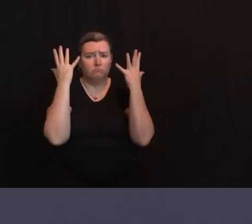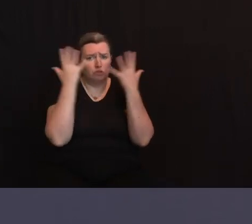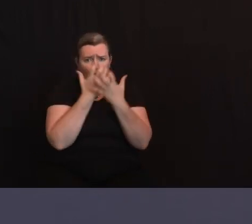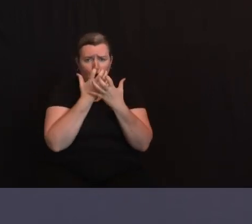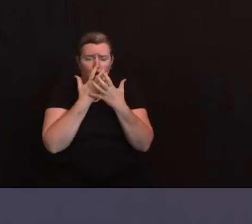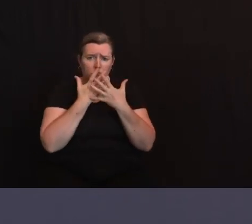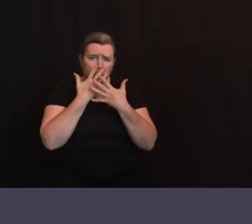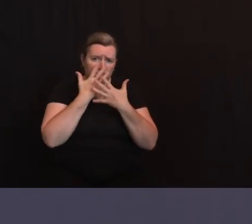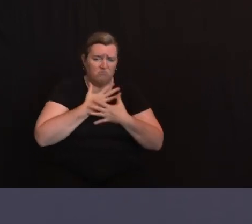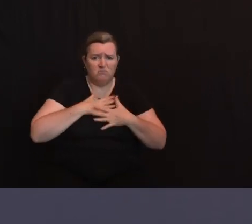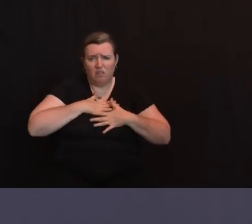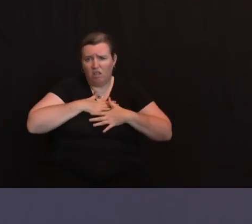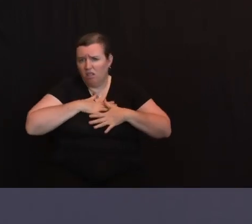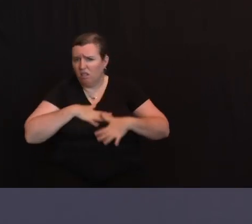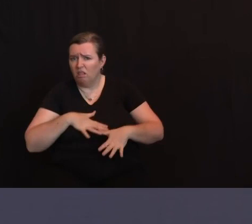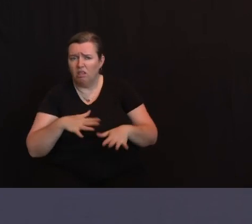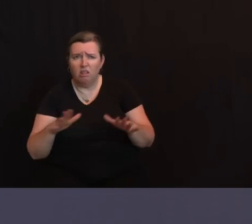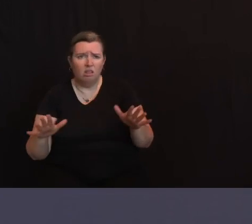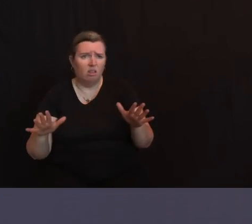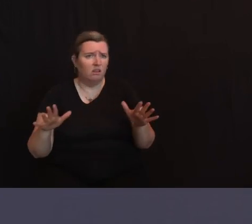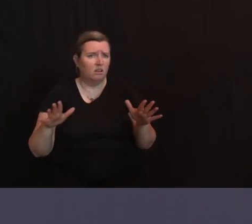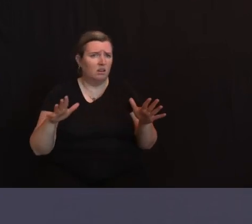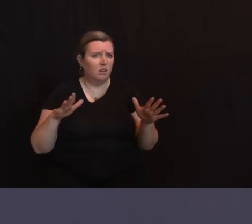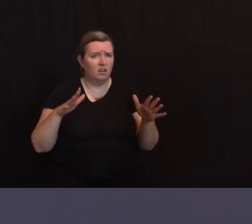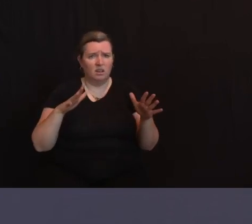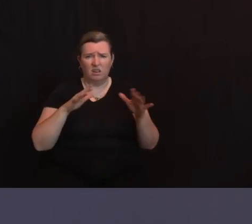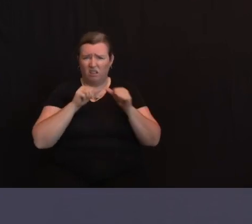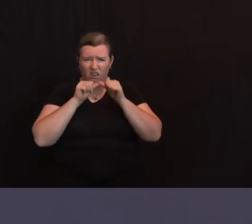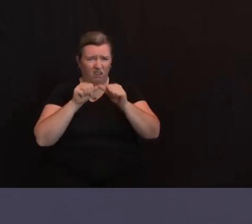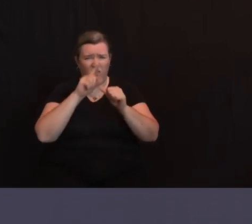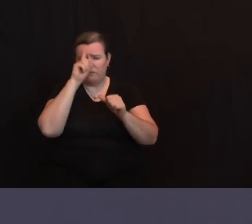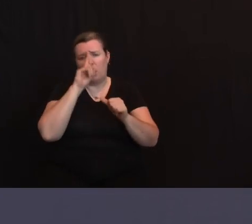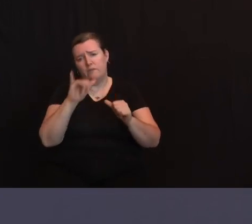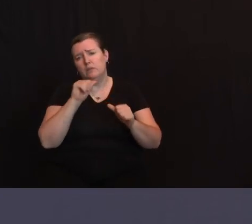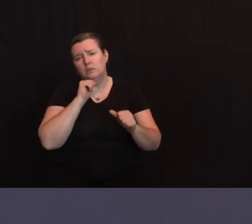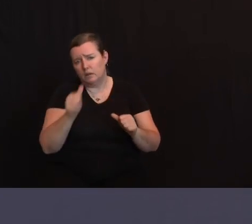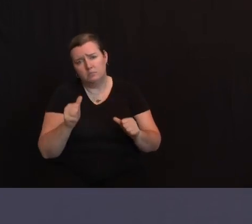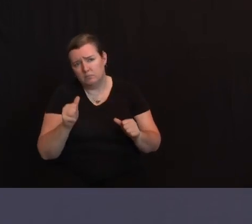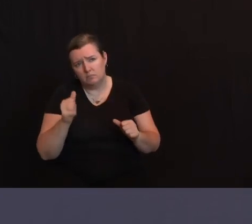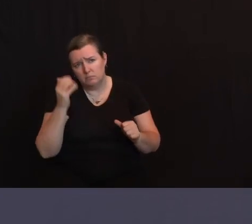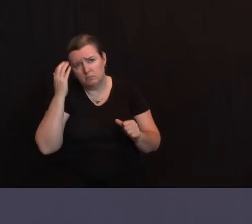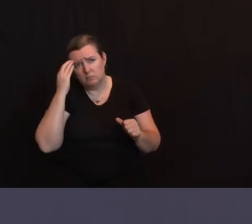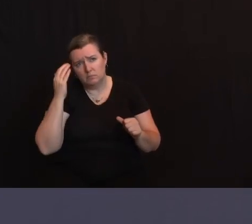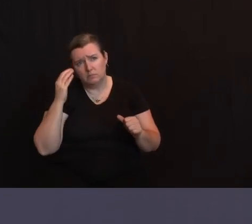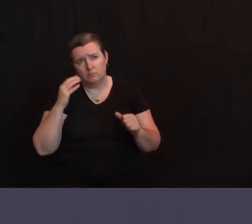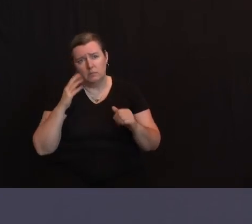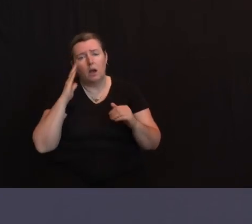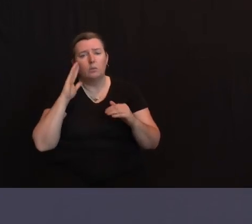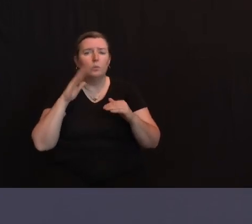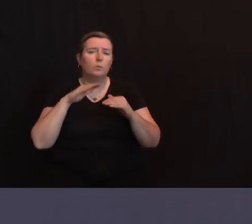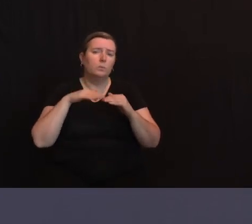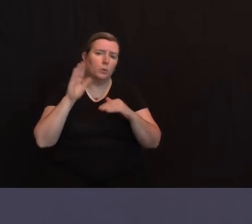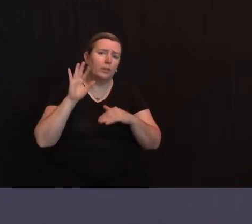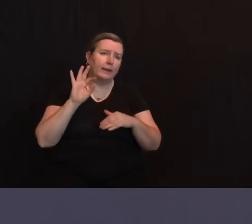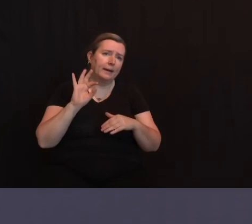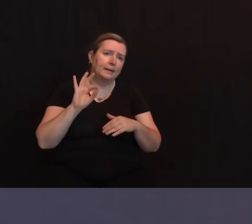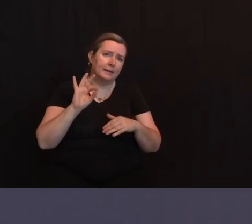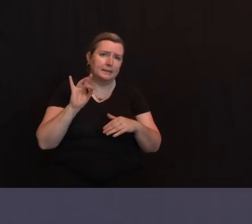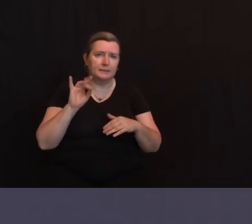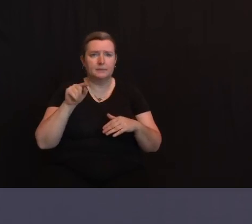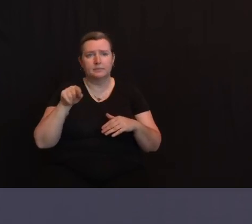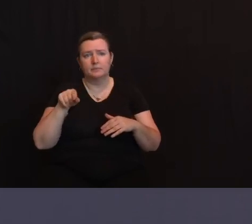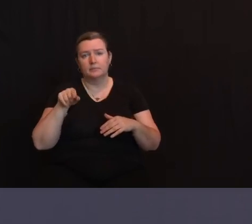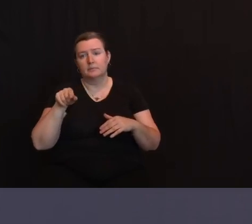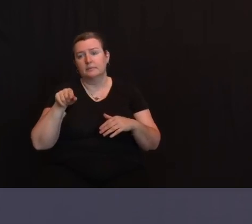on forever. And I hope it lands somewhere in between. It's going to be more than 98. We'll be back with you on Friday. But I